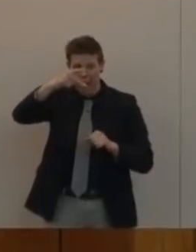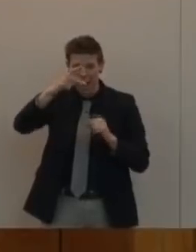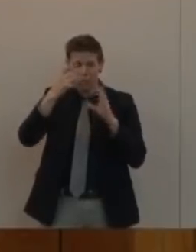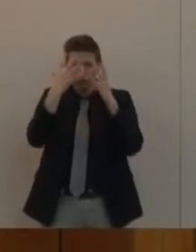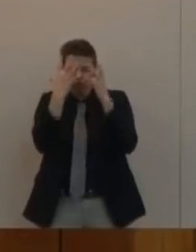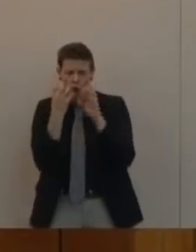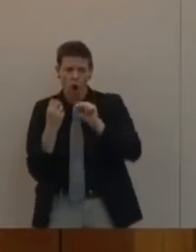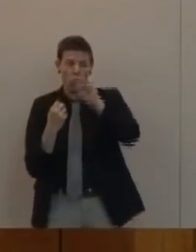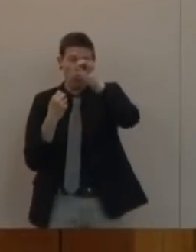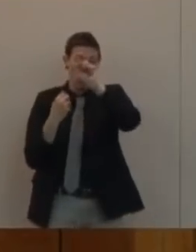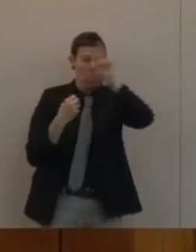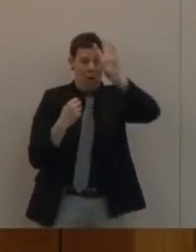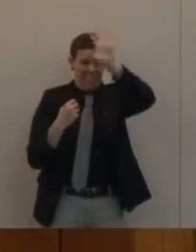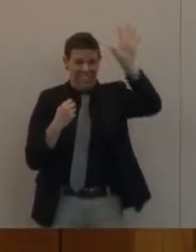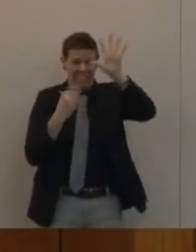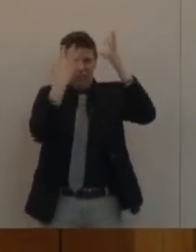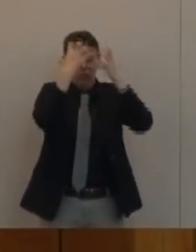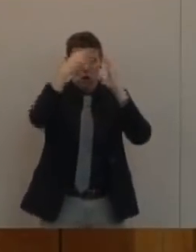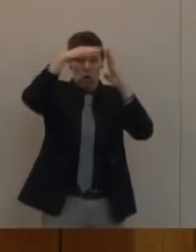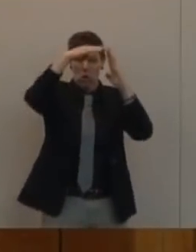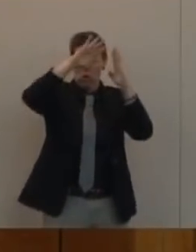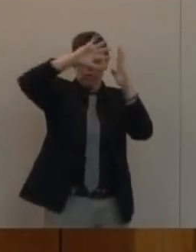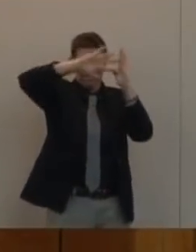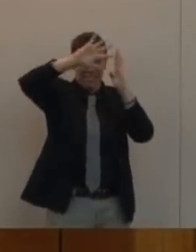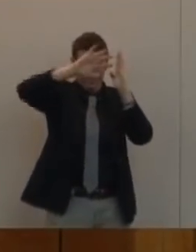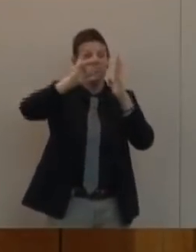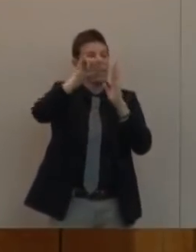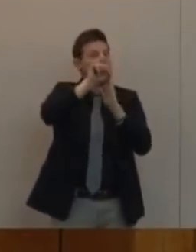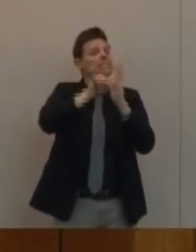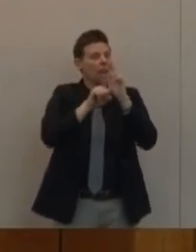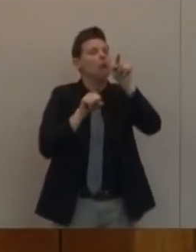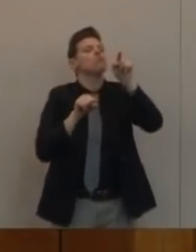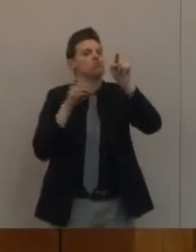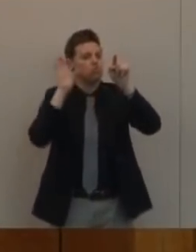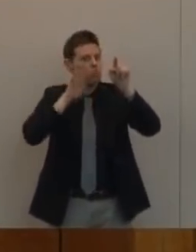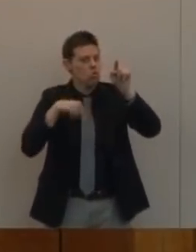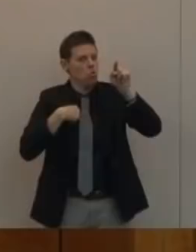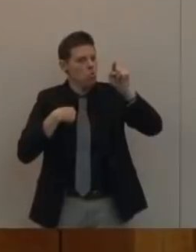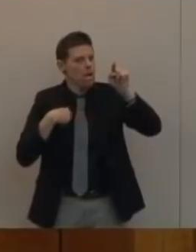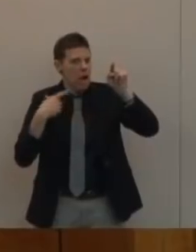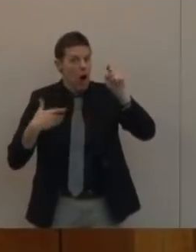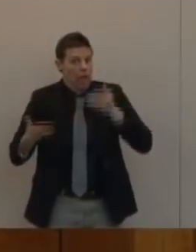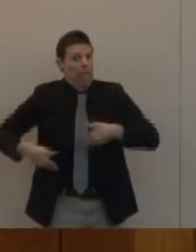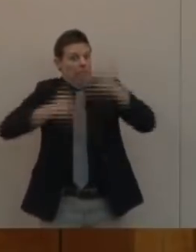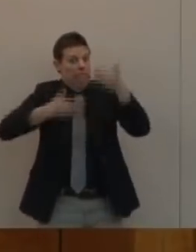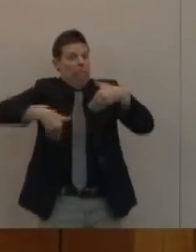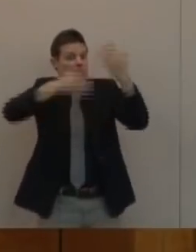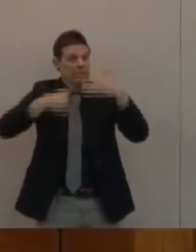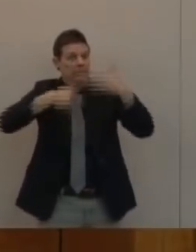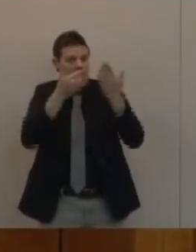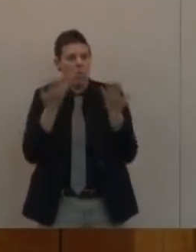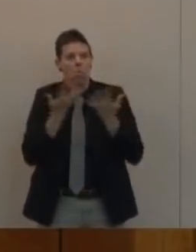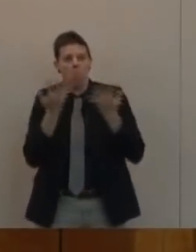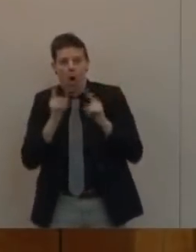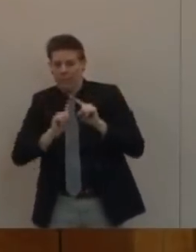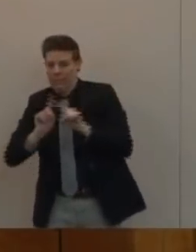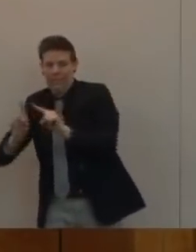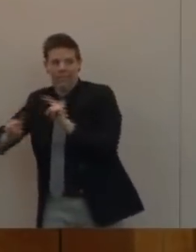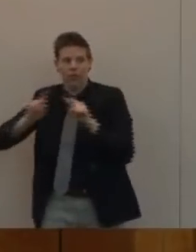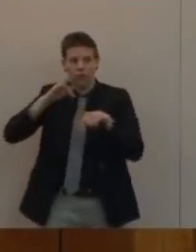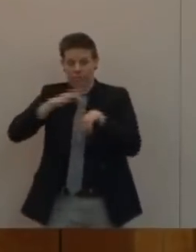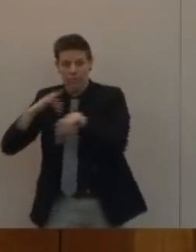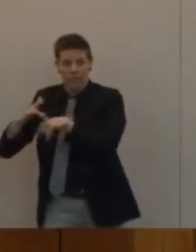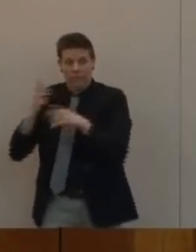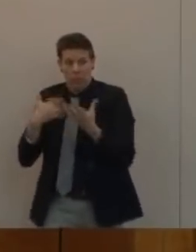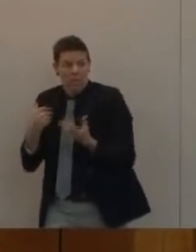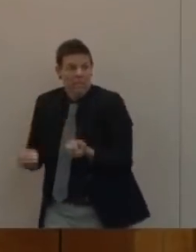of the state, we are bringing up alternative care facilities in Gallup and in Farmington because